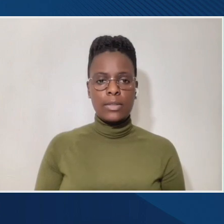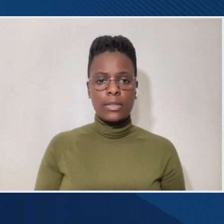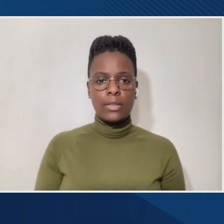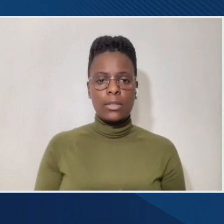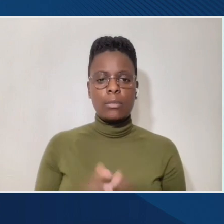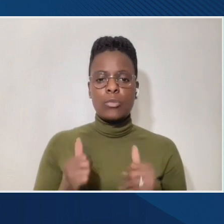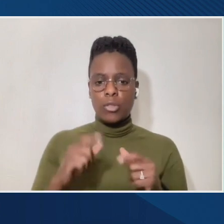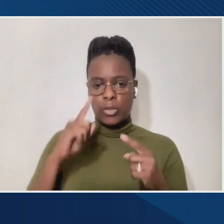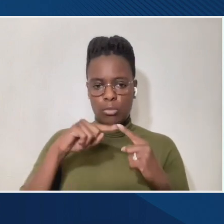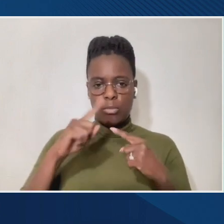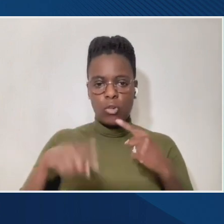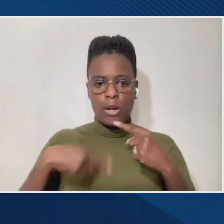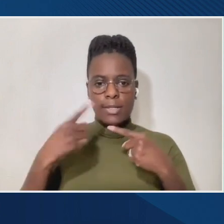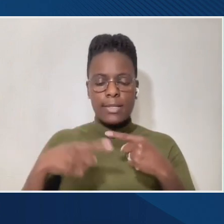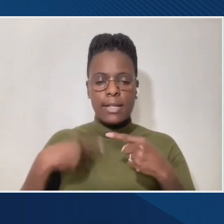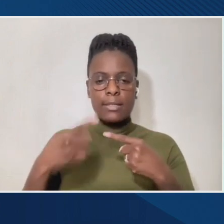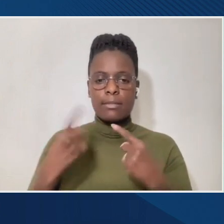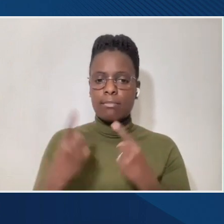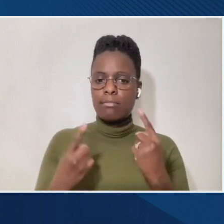I just feel like